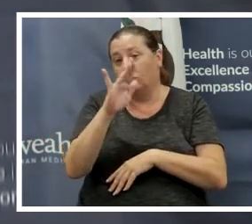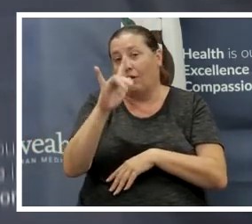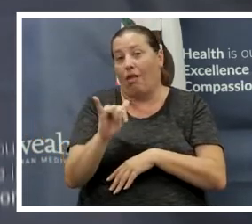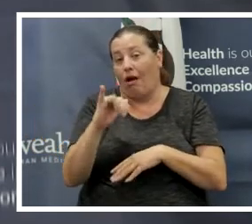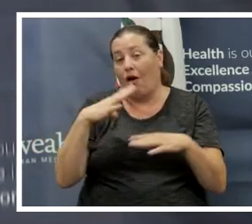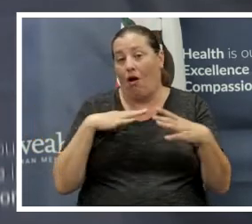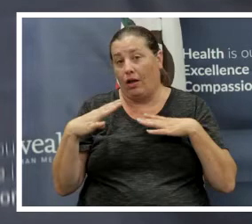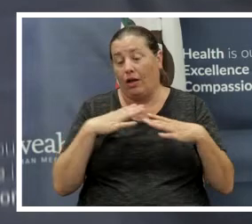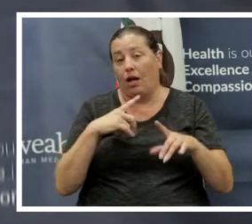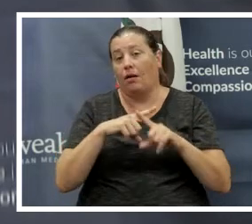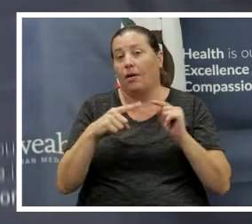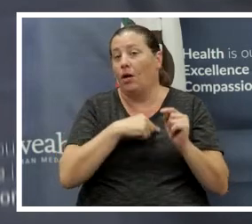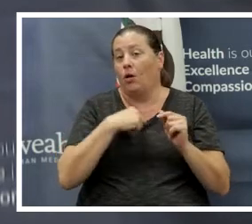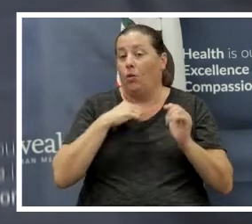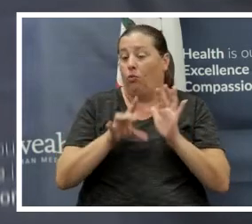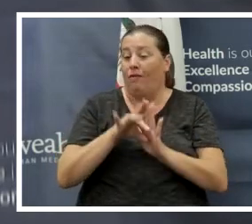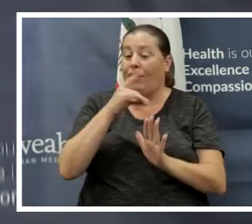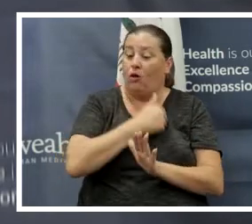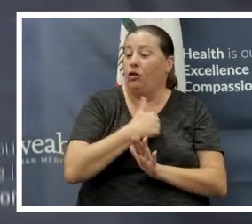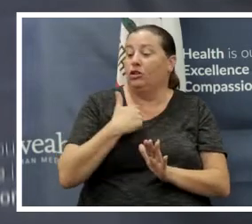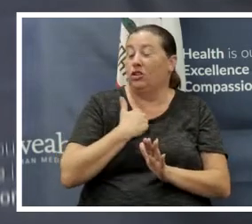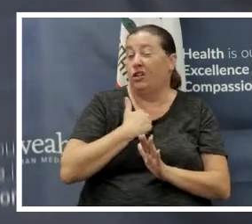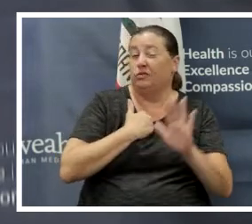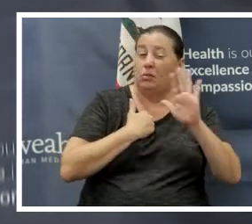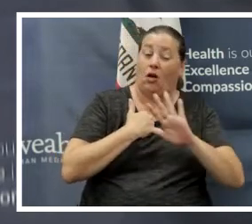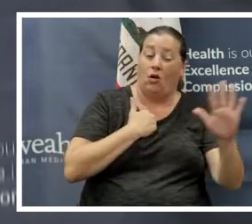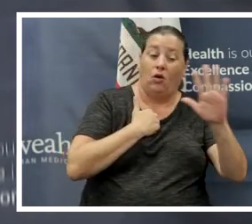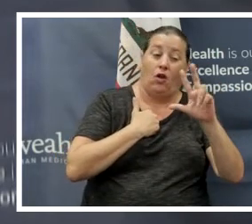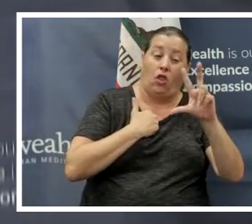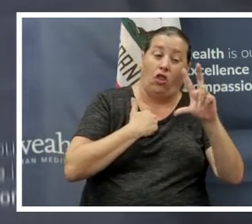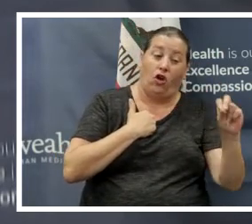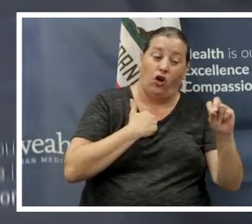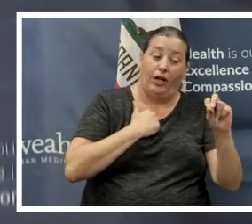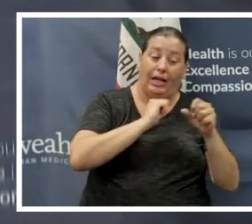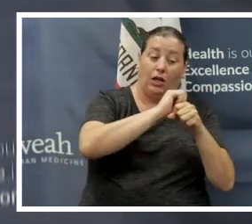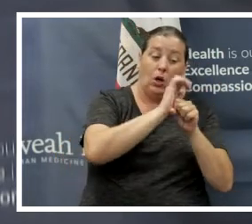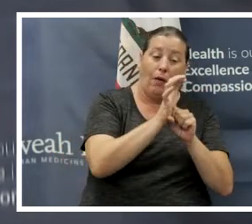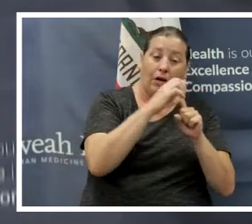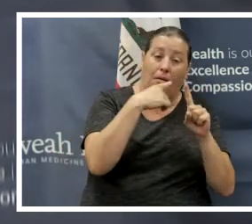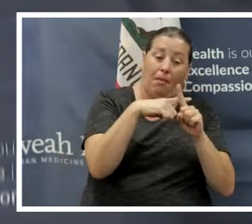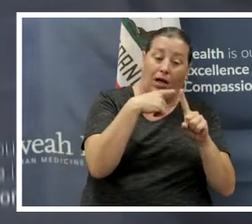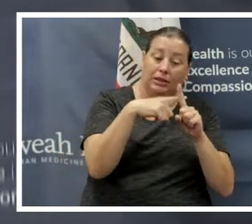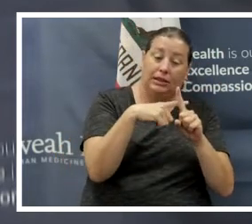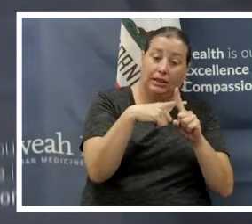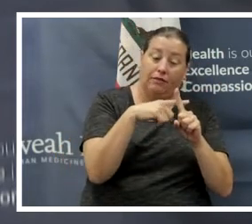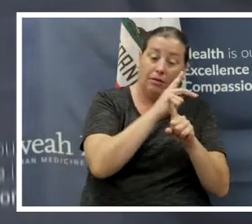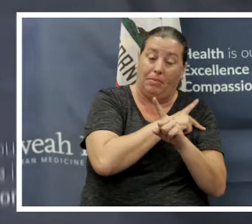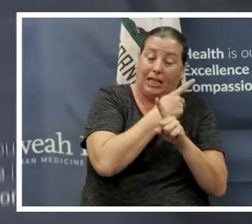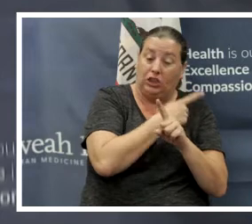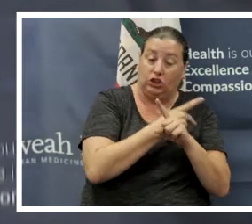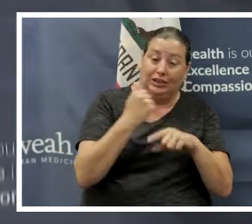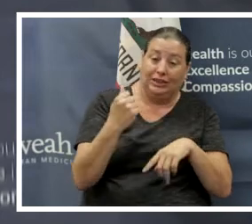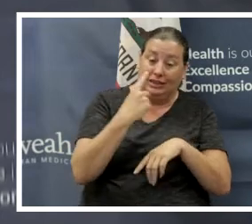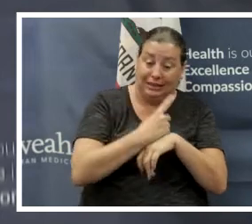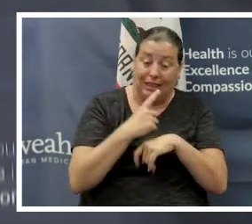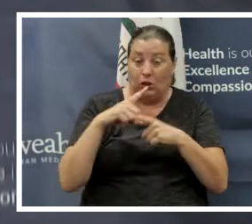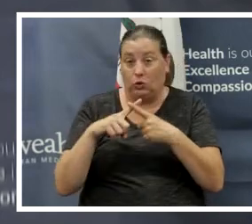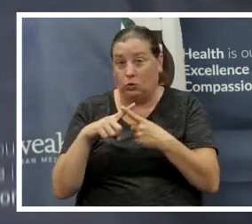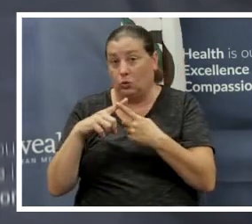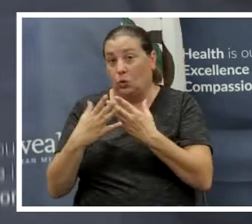found ourselves going from about 30 COVID positive patients a day in the medical center to over